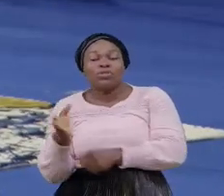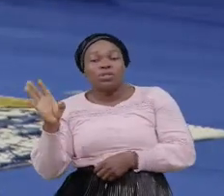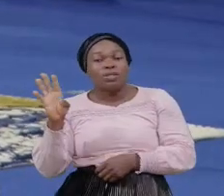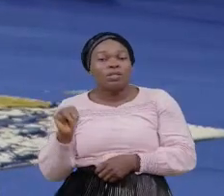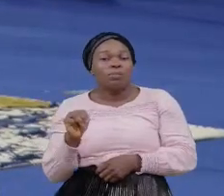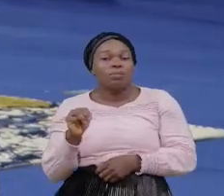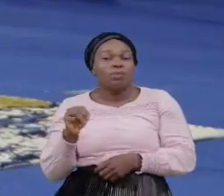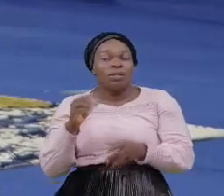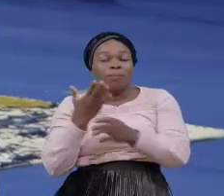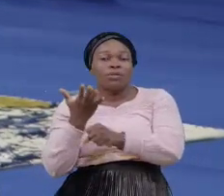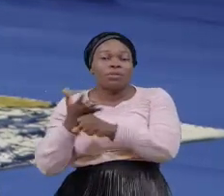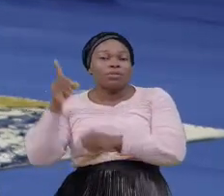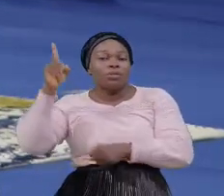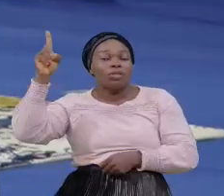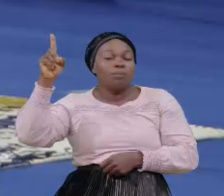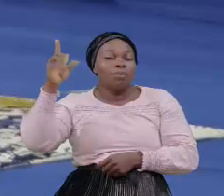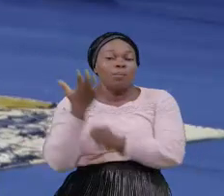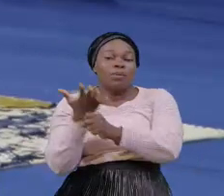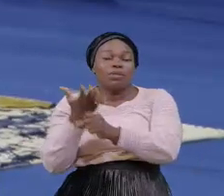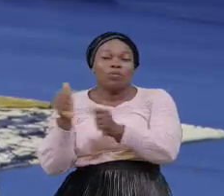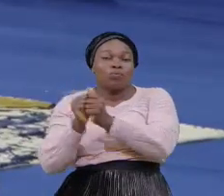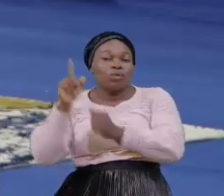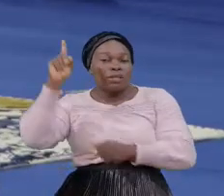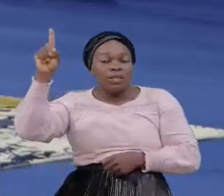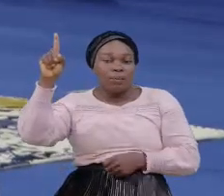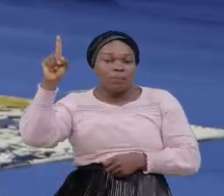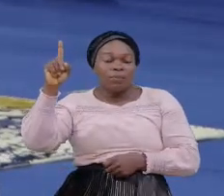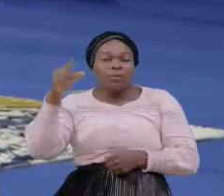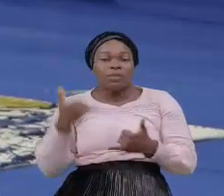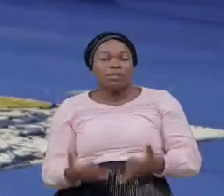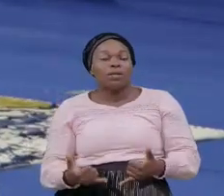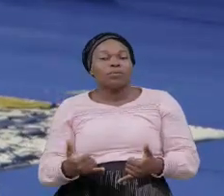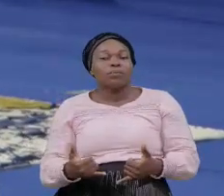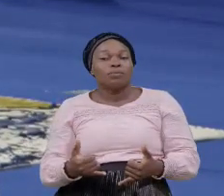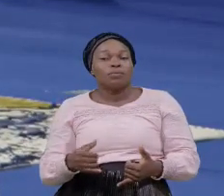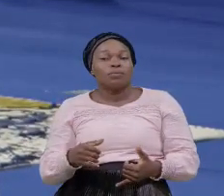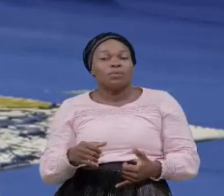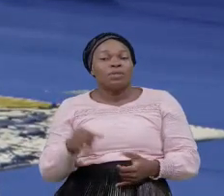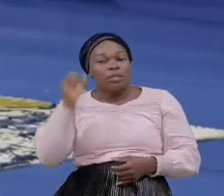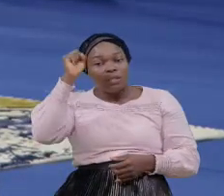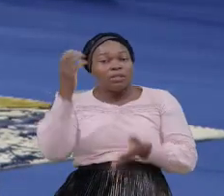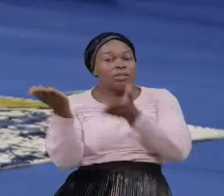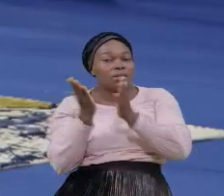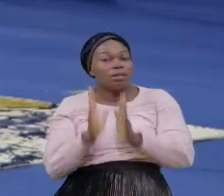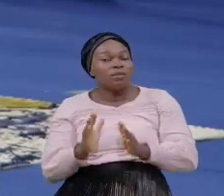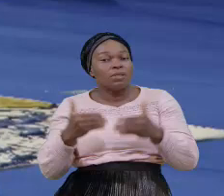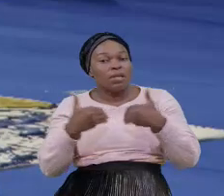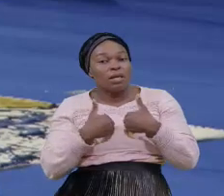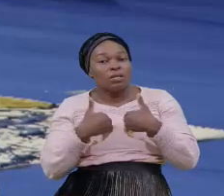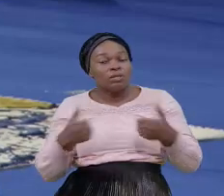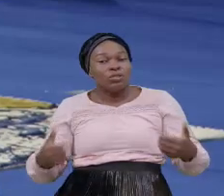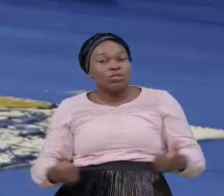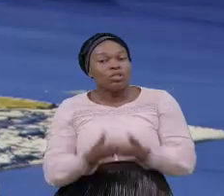him, pleading with him. Now, his servant had a challenge. This man was